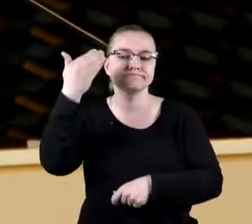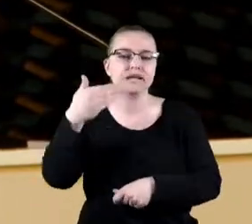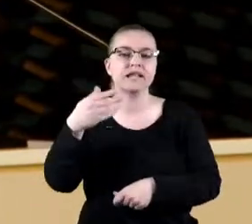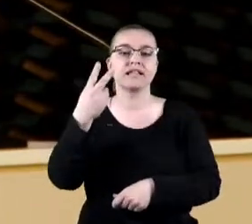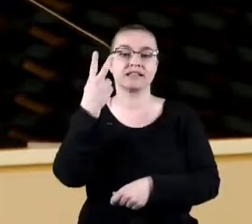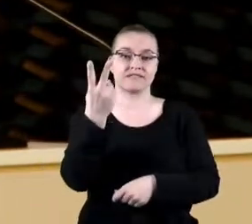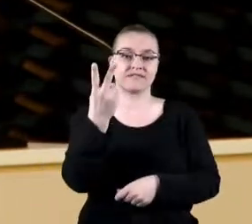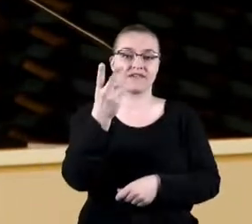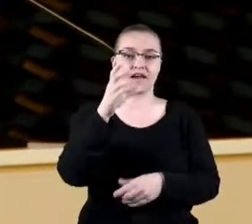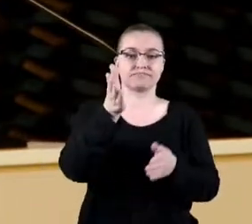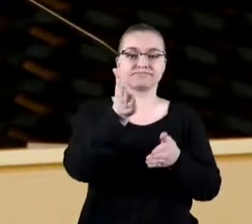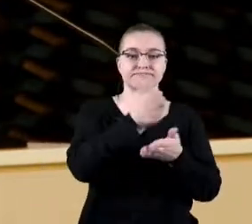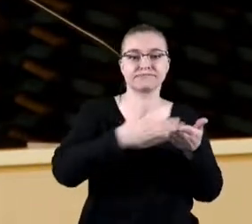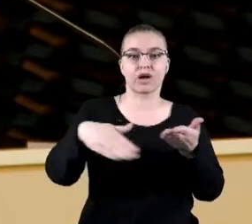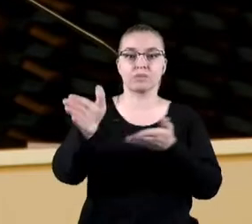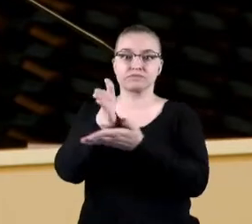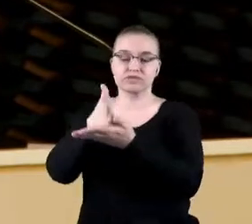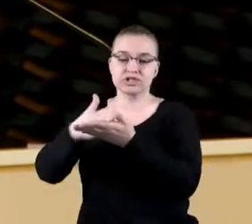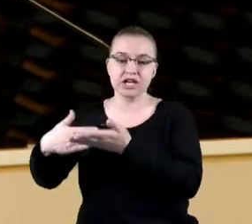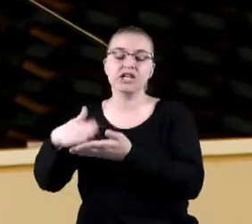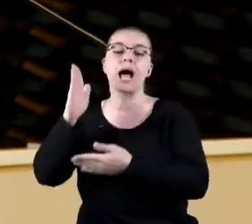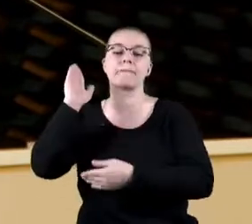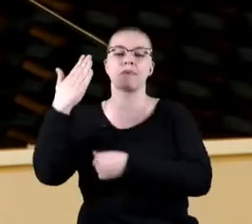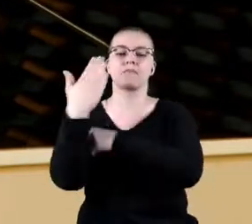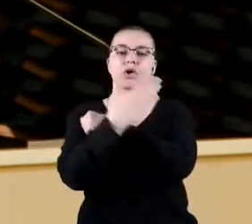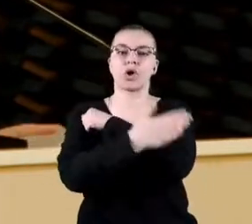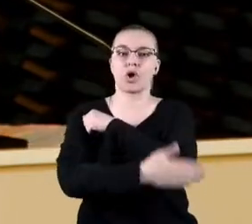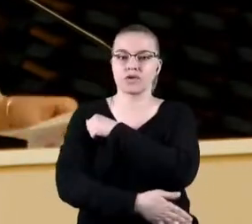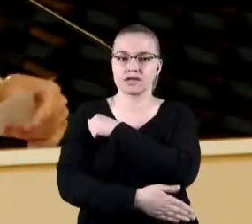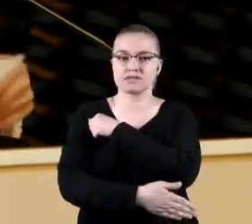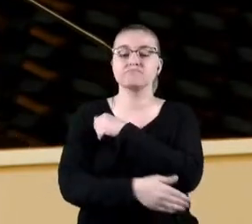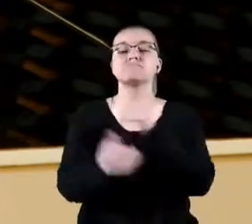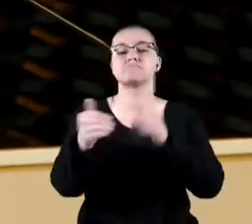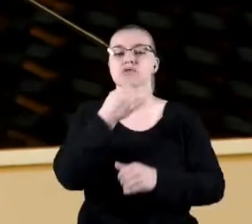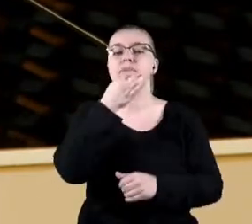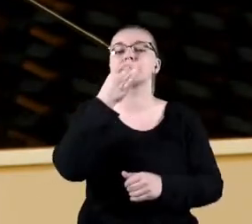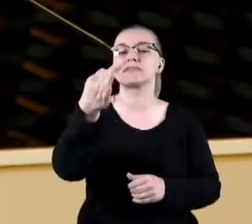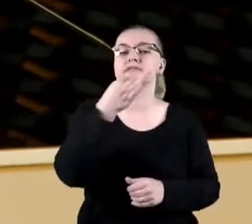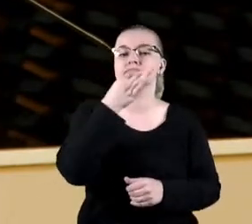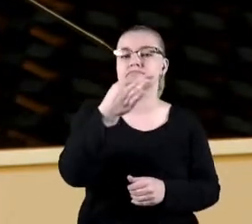also to participate in a question and answer round.